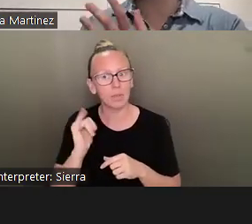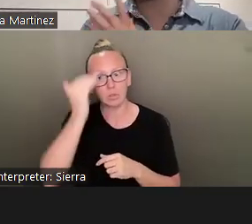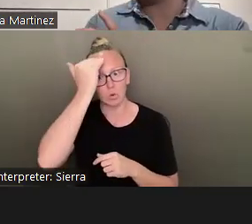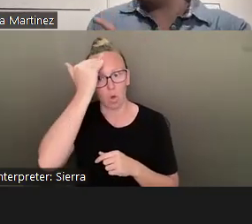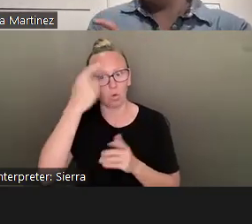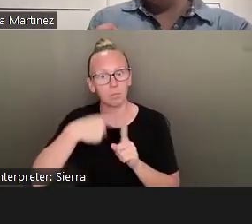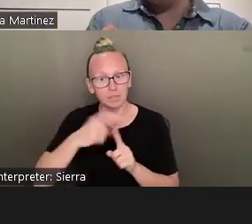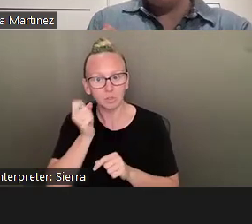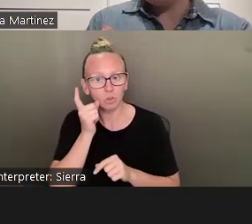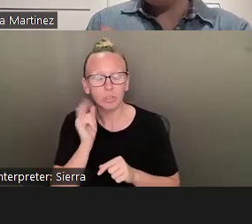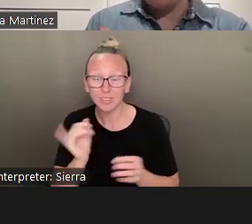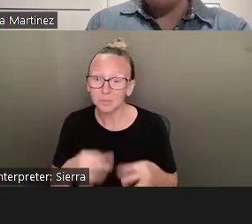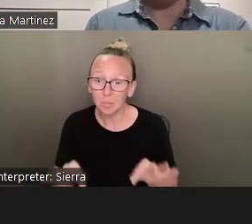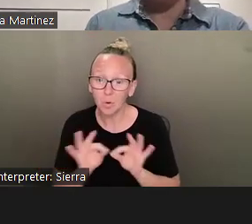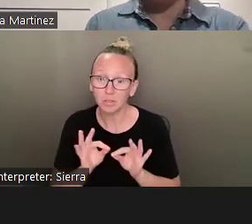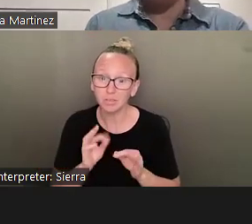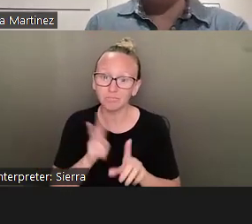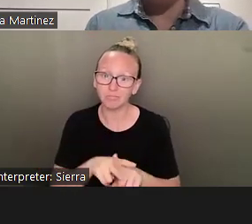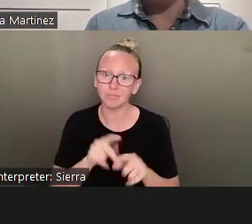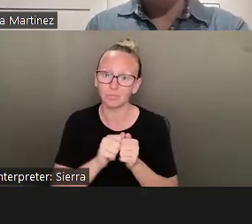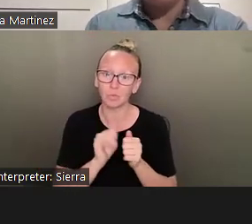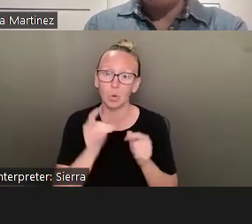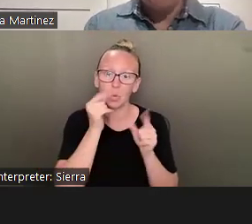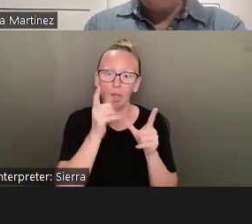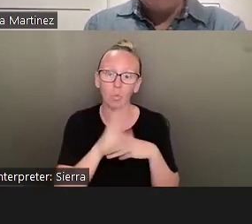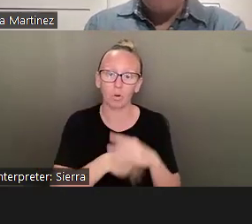understood to be important to what happens in the waking world.